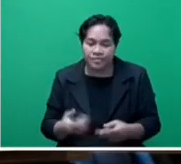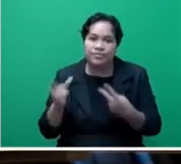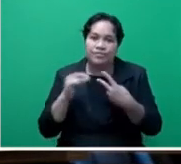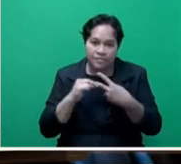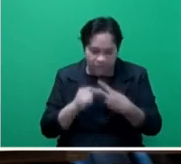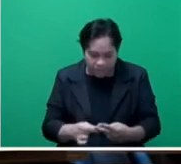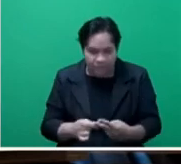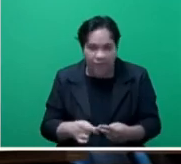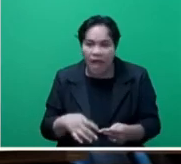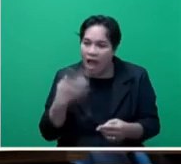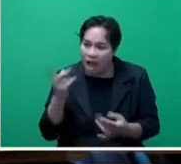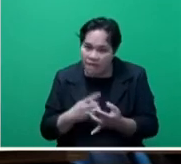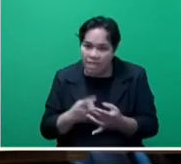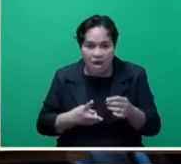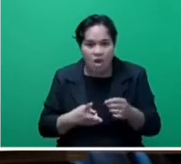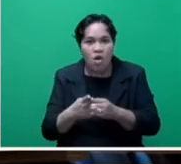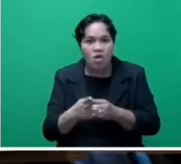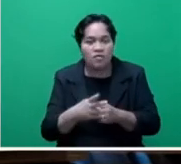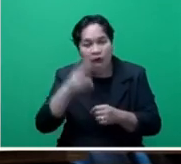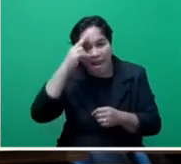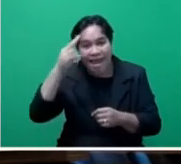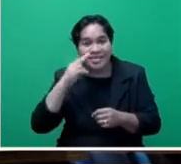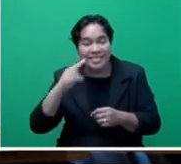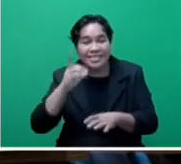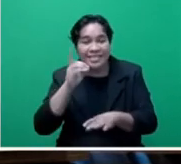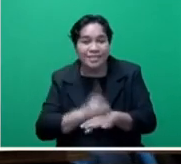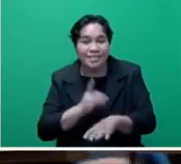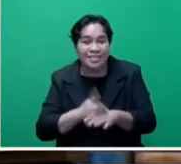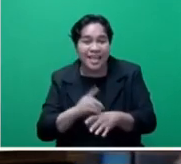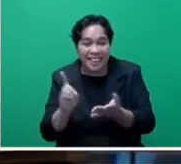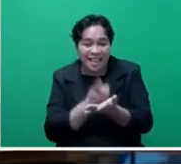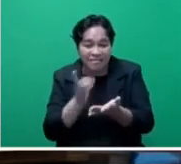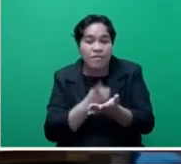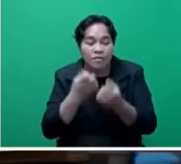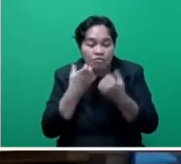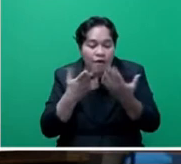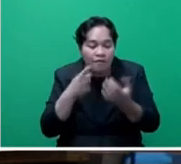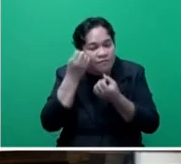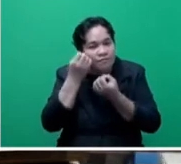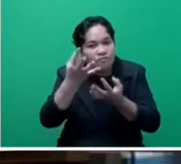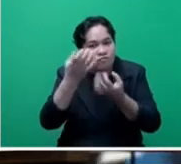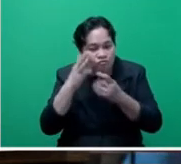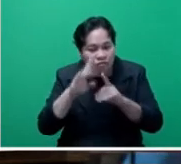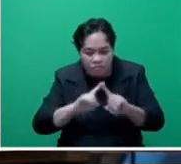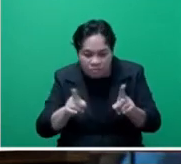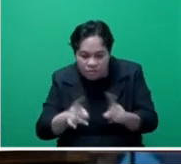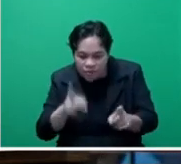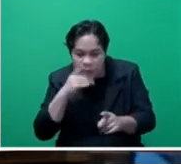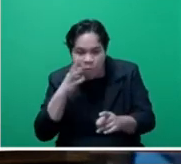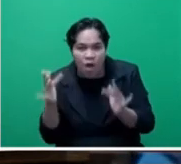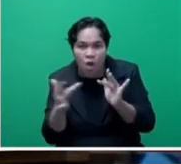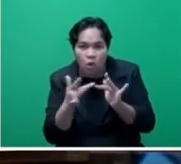sir, there is a launch of the National Disability Directory that provides information on disability service providers with their